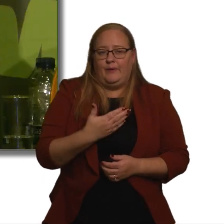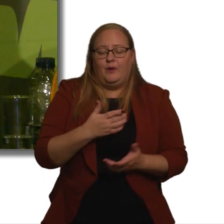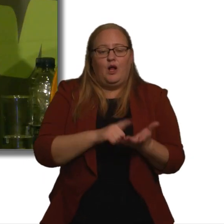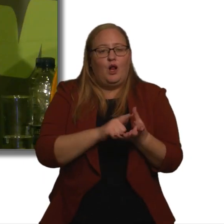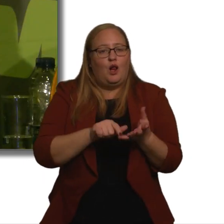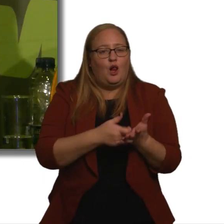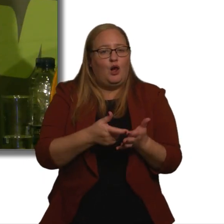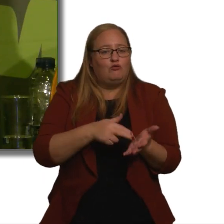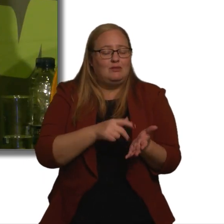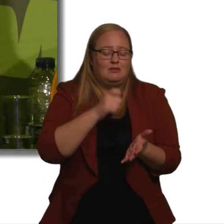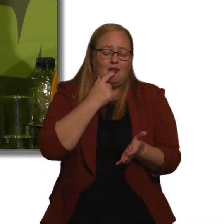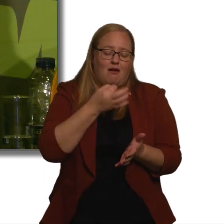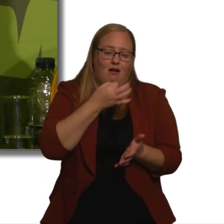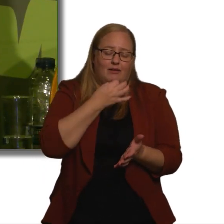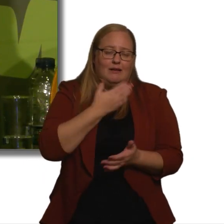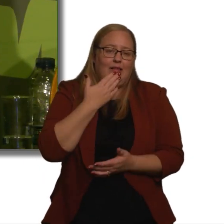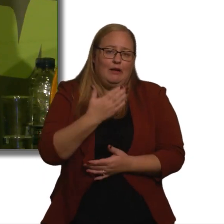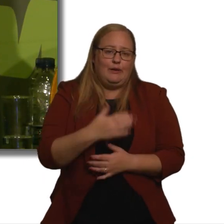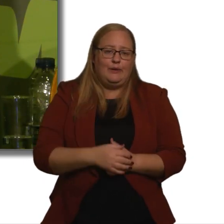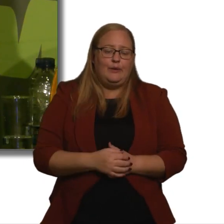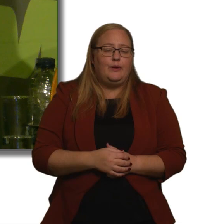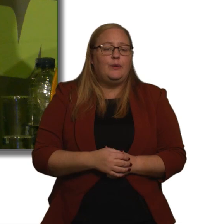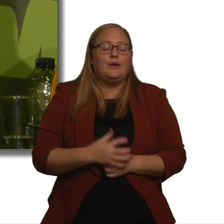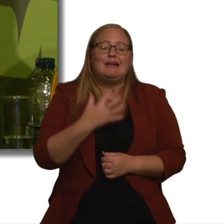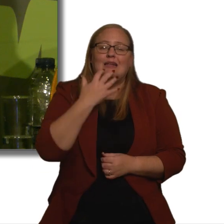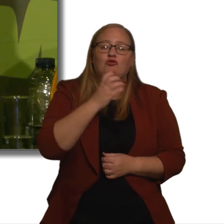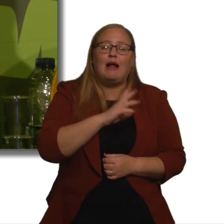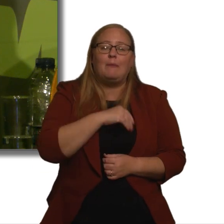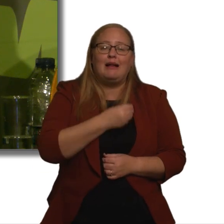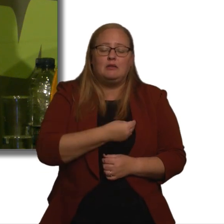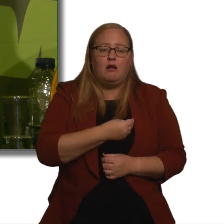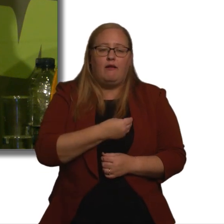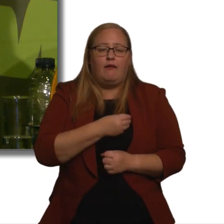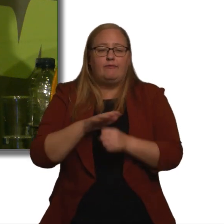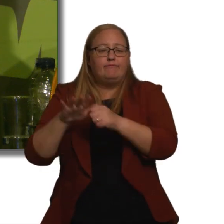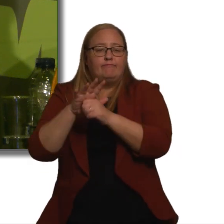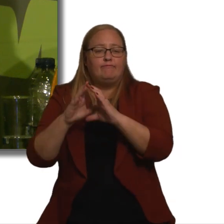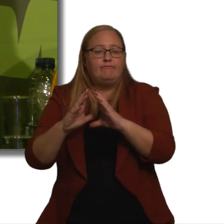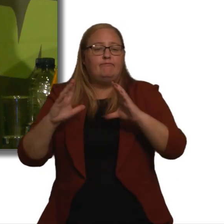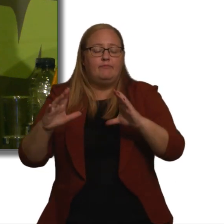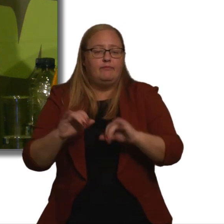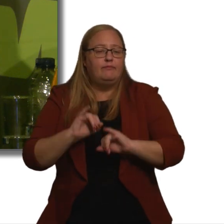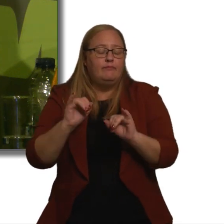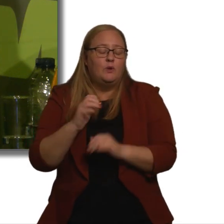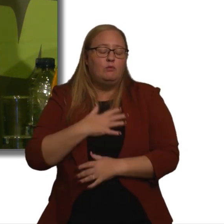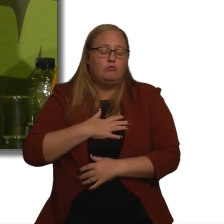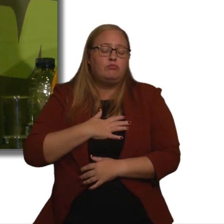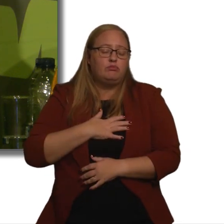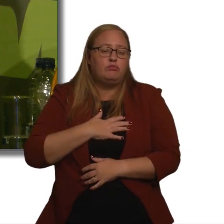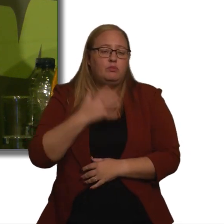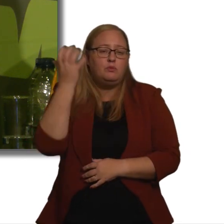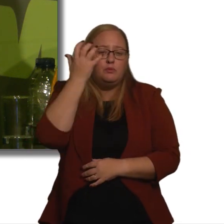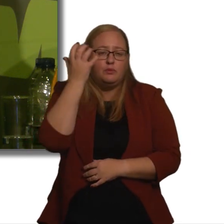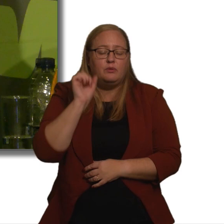question. The events in Israel and Palestine and the wider Middle East region really are very distressing. And